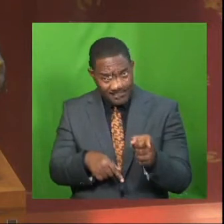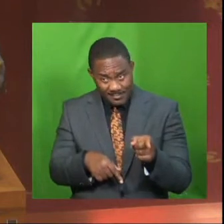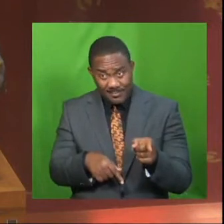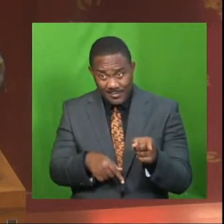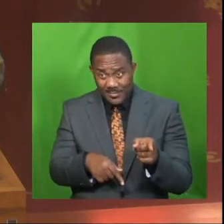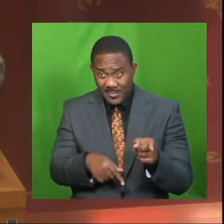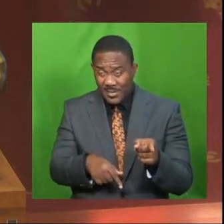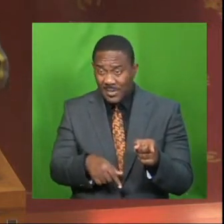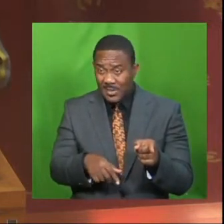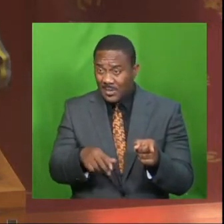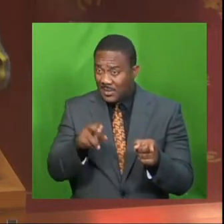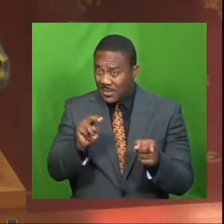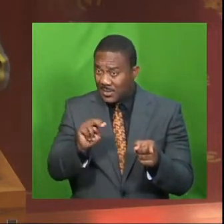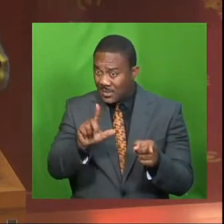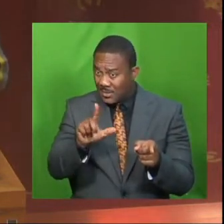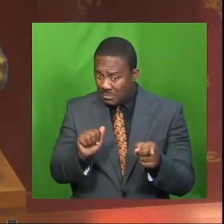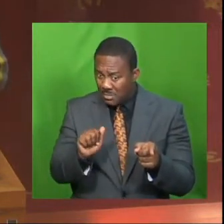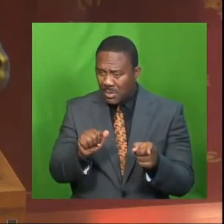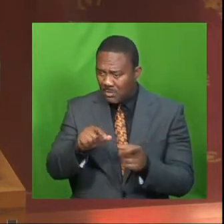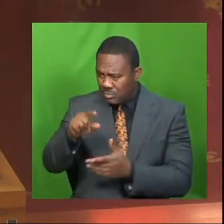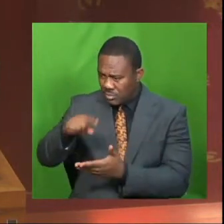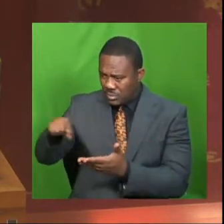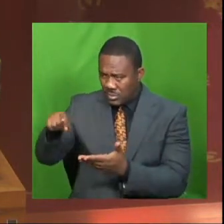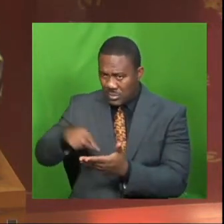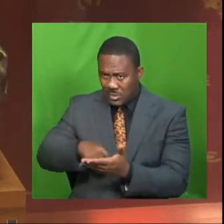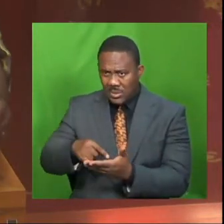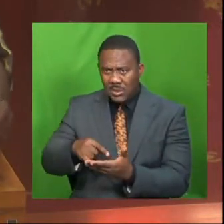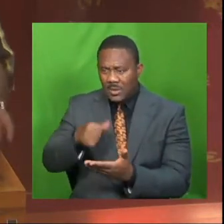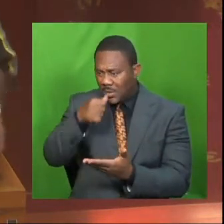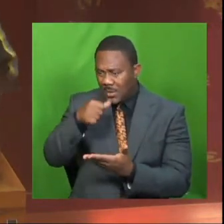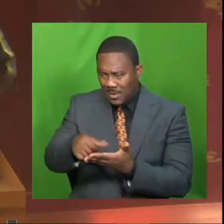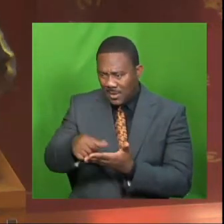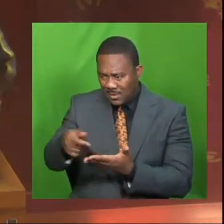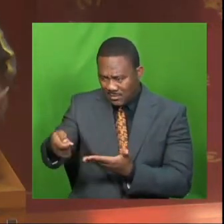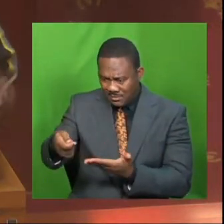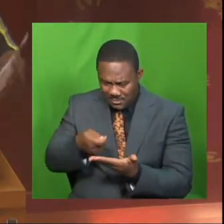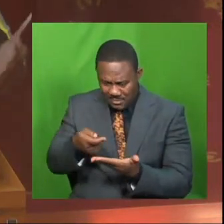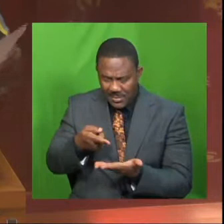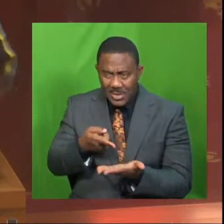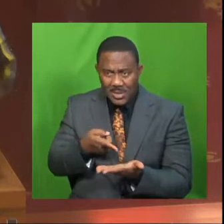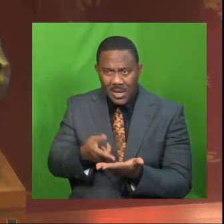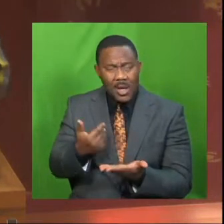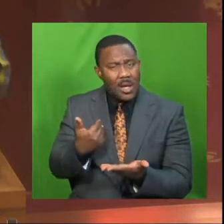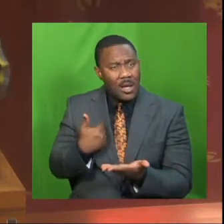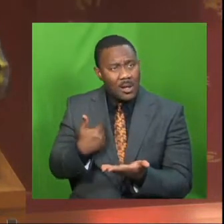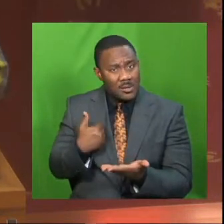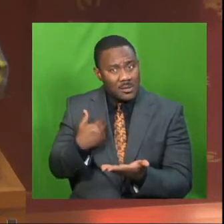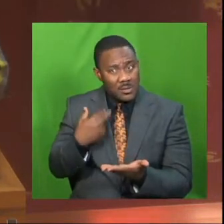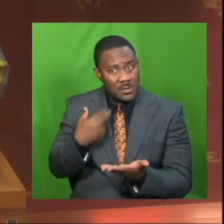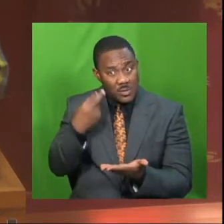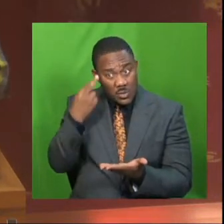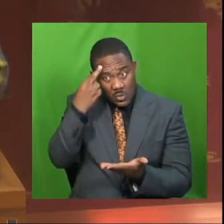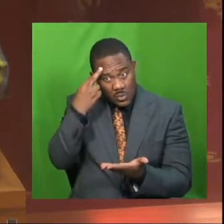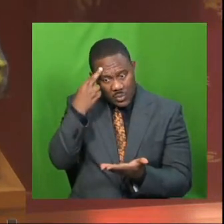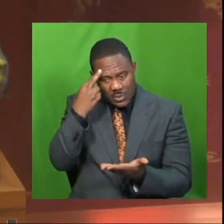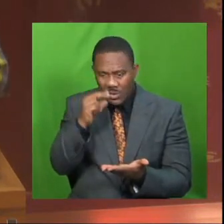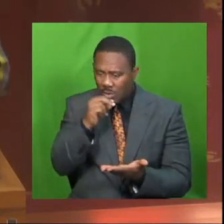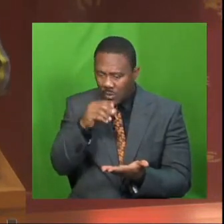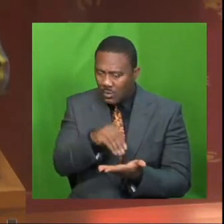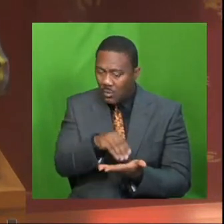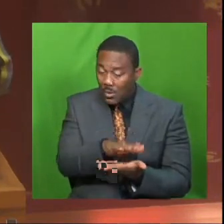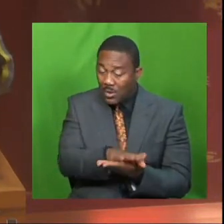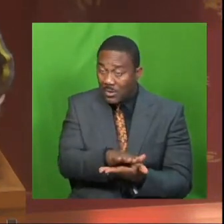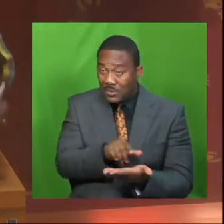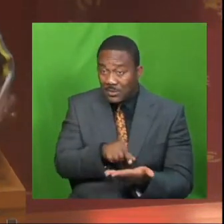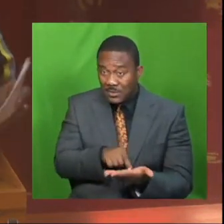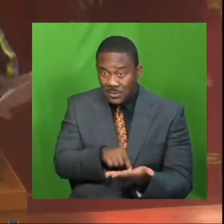termination, a copy of which has been given to me by the Ghana Broadcasting Corporation, a reason was not stated. Mr. Speaker,